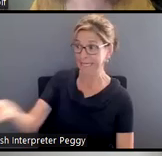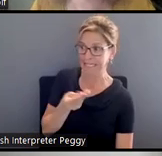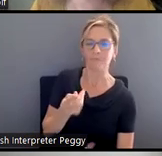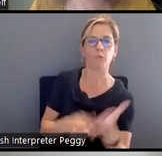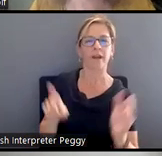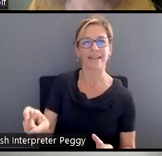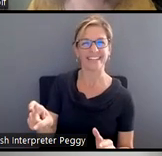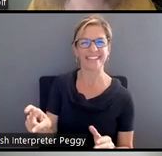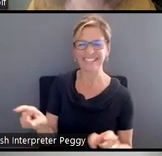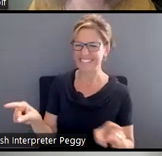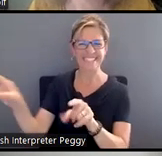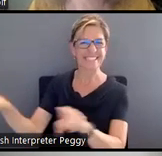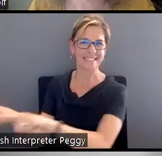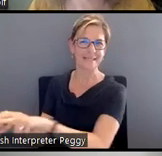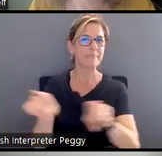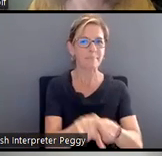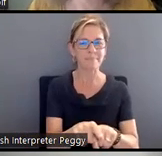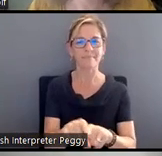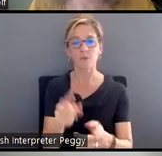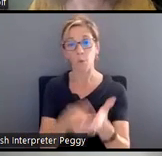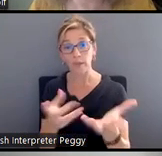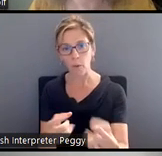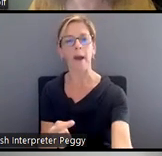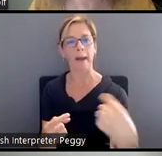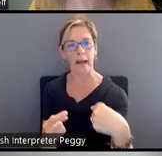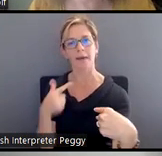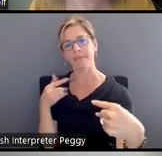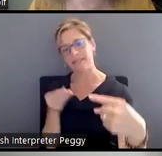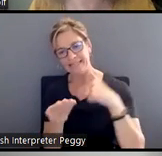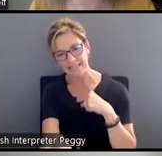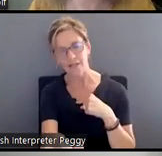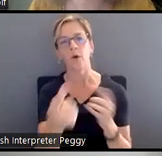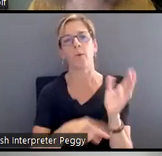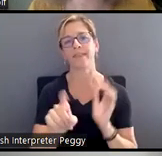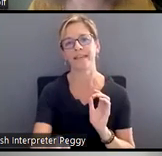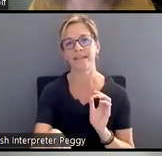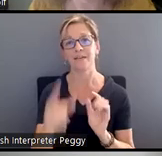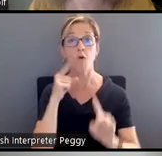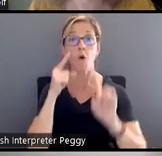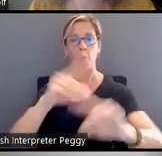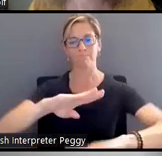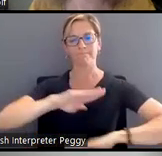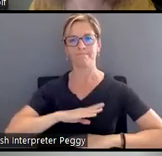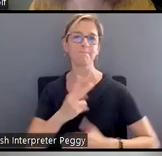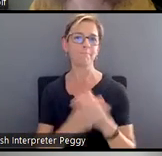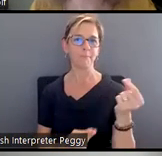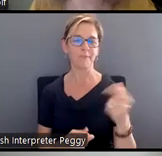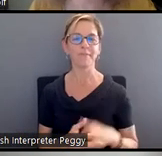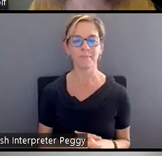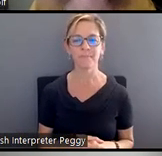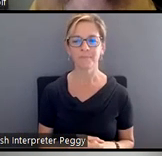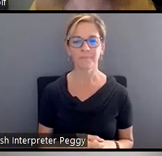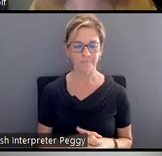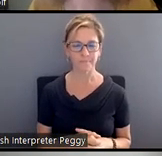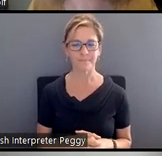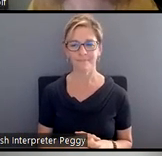the teeth cleaning and all that stuff. But my goal is to have a healthy mouth, and that's what I want. Nobody wants to get a